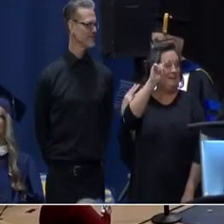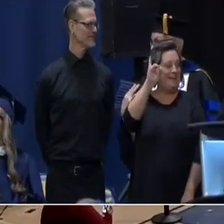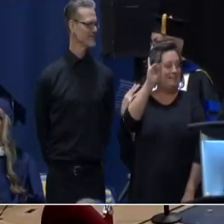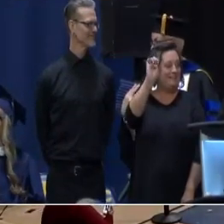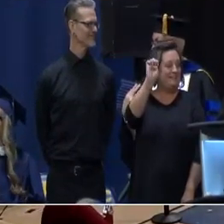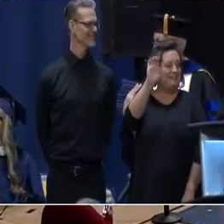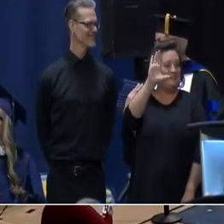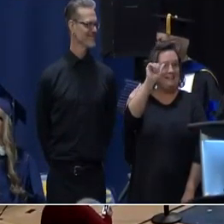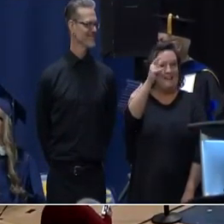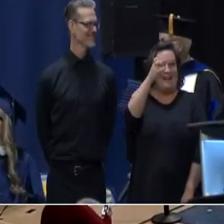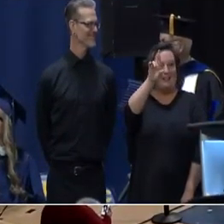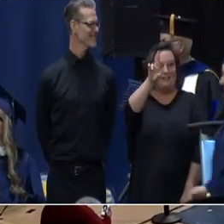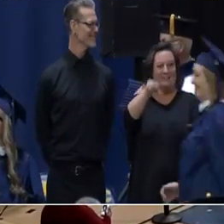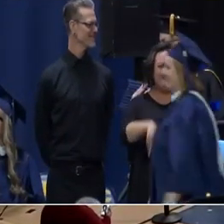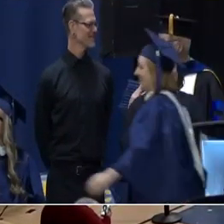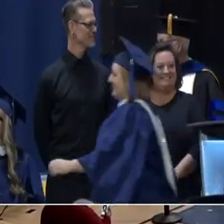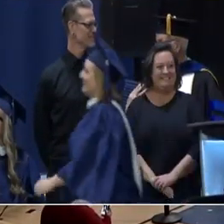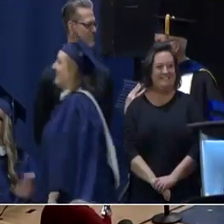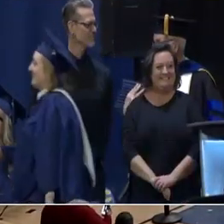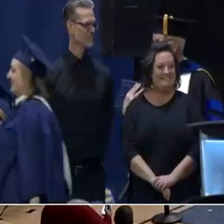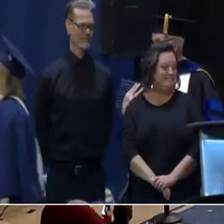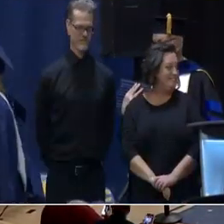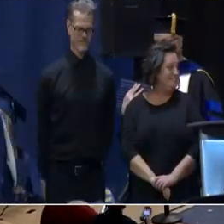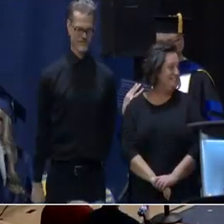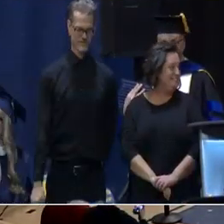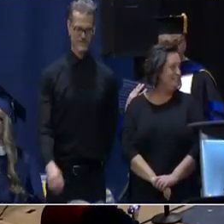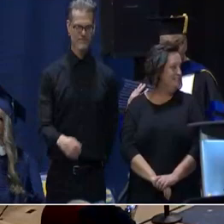Mackenzie Kaler.